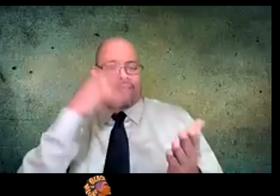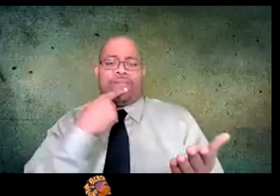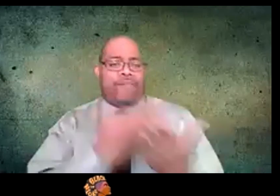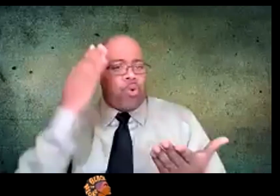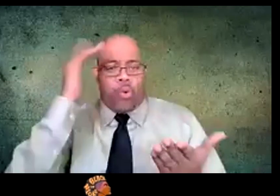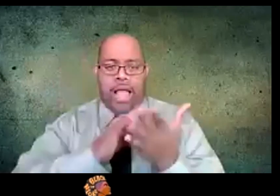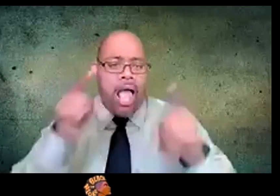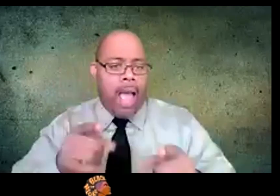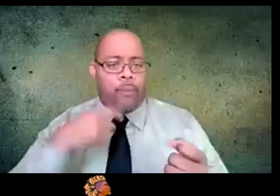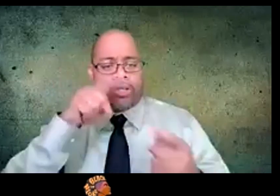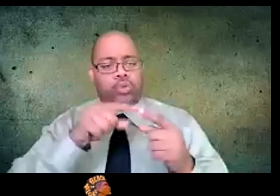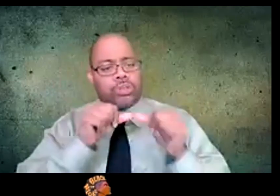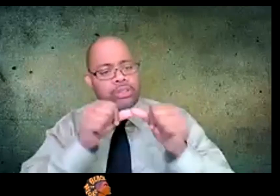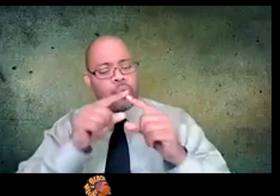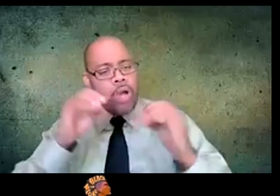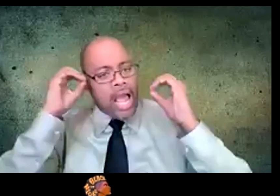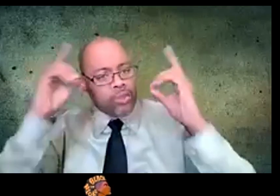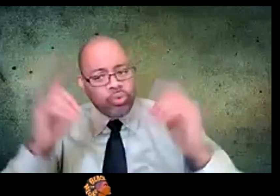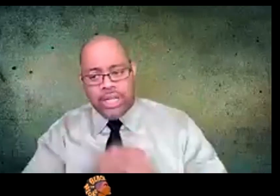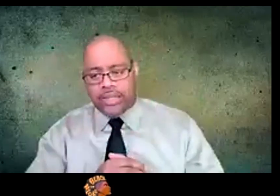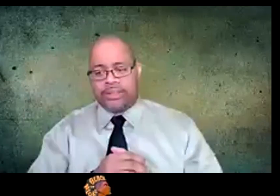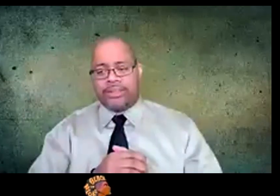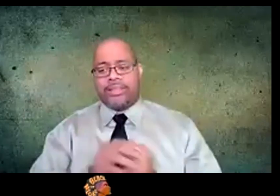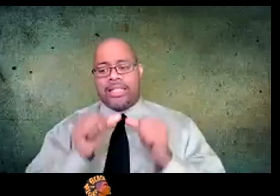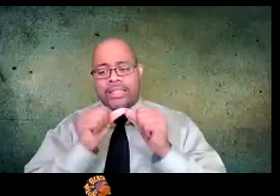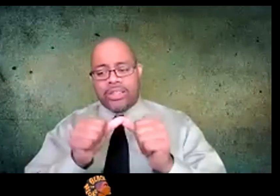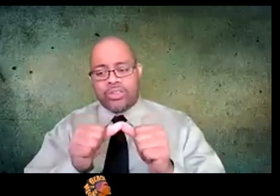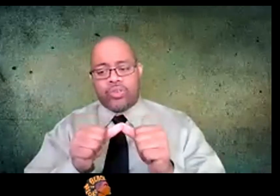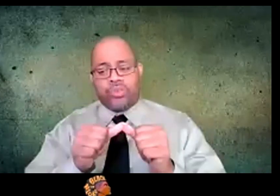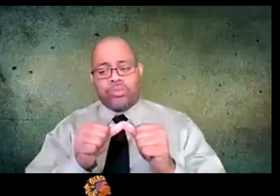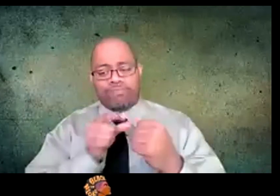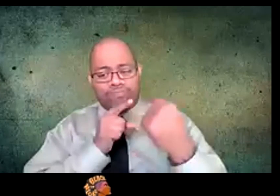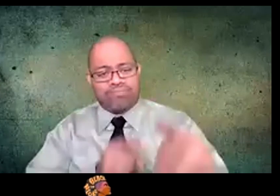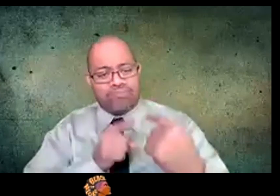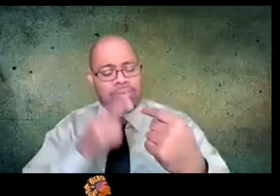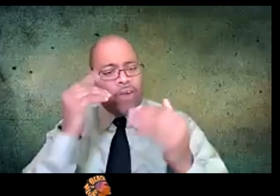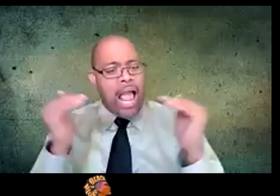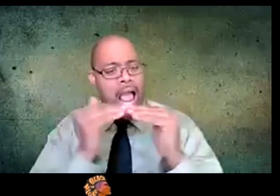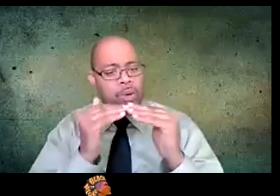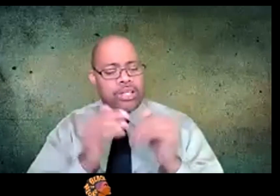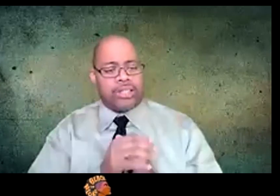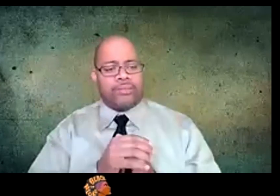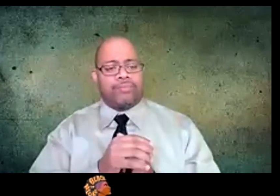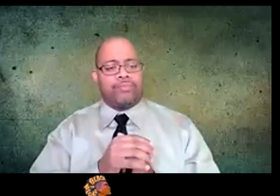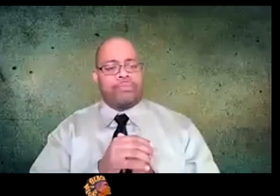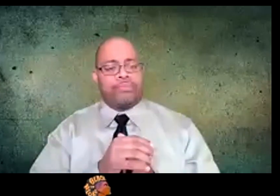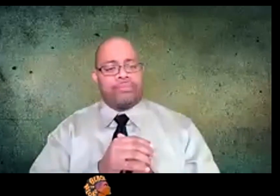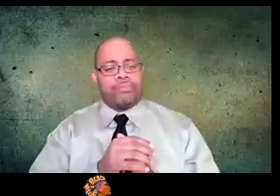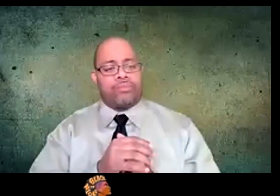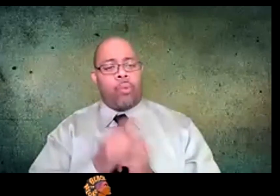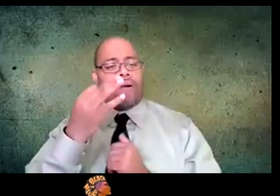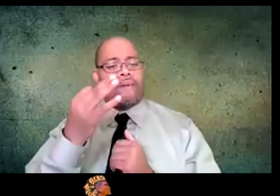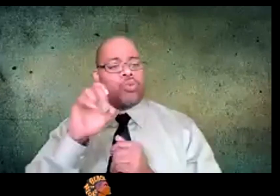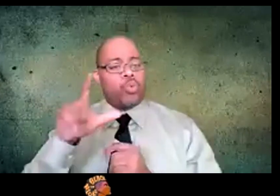And we need to continue to educate, continue to fight for equity and equality. One of the